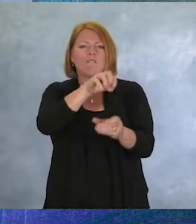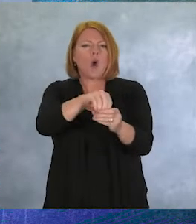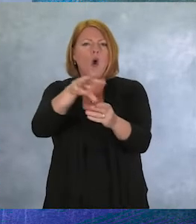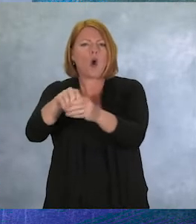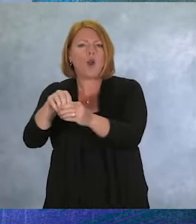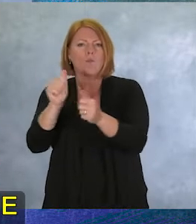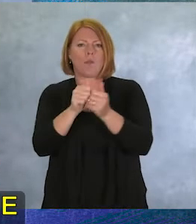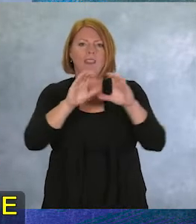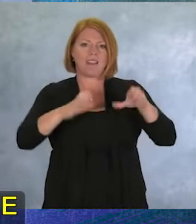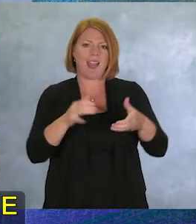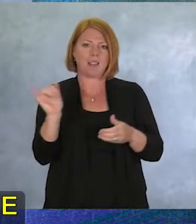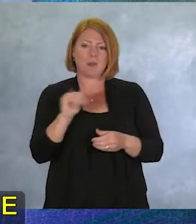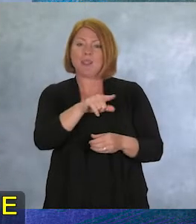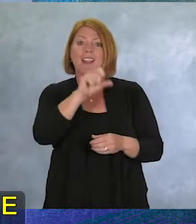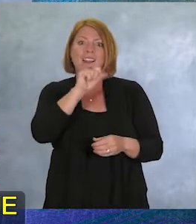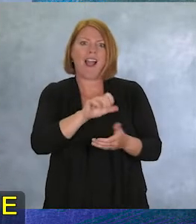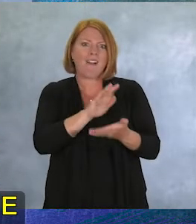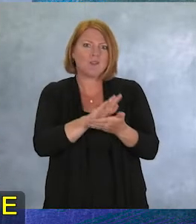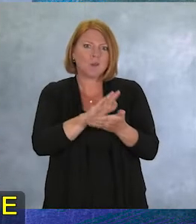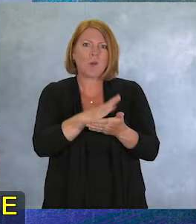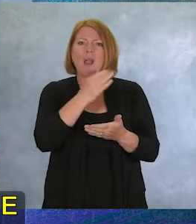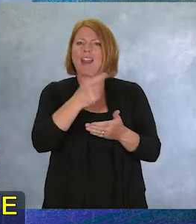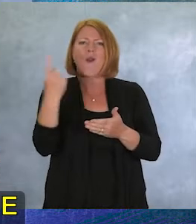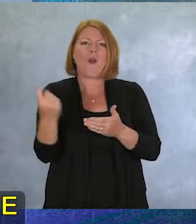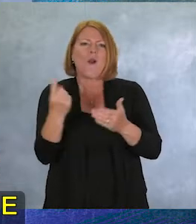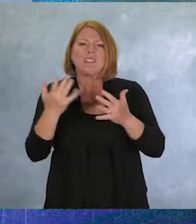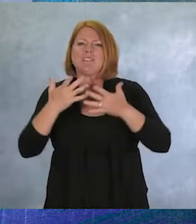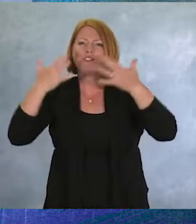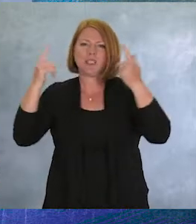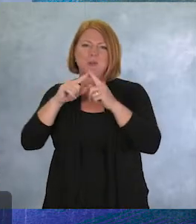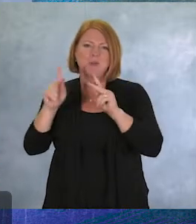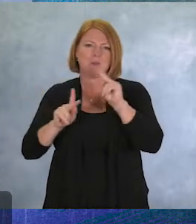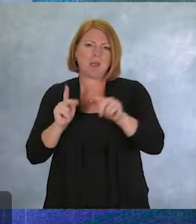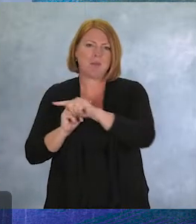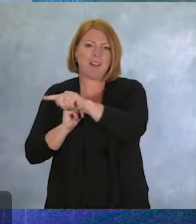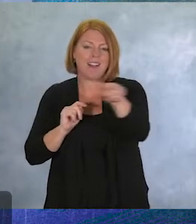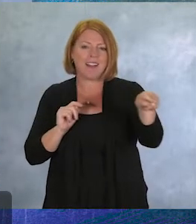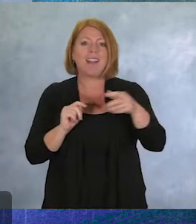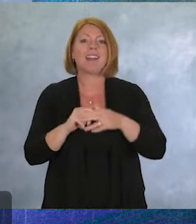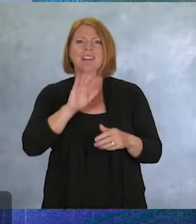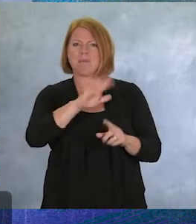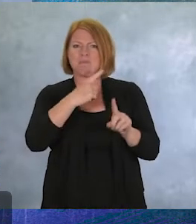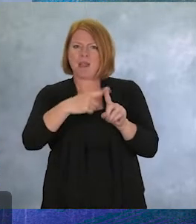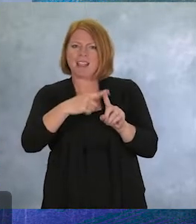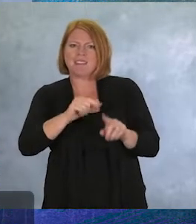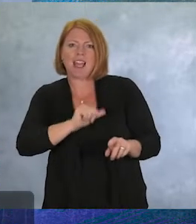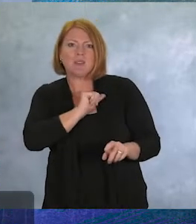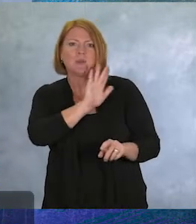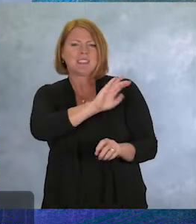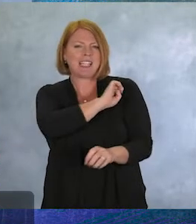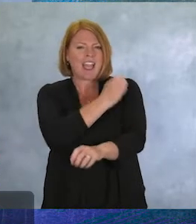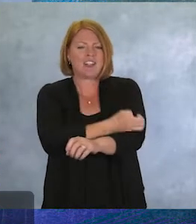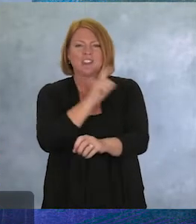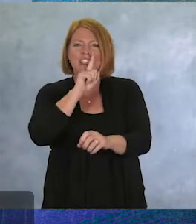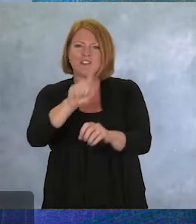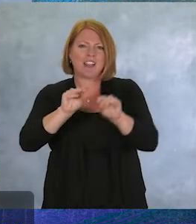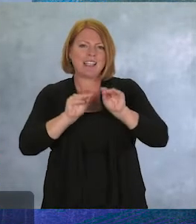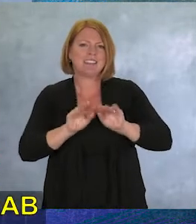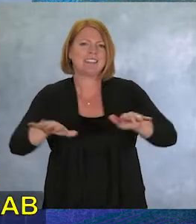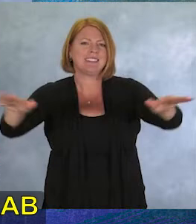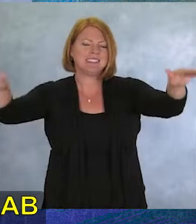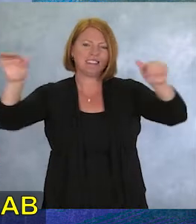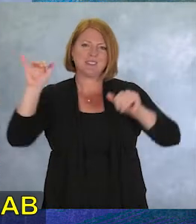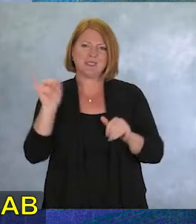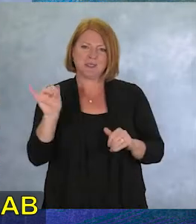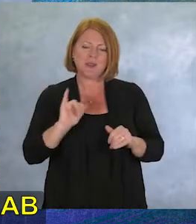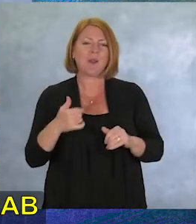class. Matthew loves school, and he spreads love to everybody. His positive attitude and energy are contagious. Well,